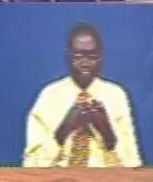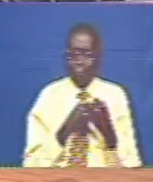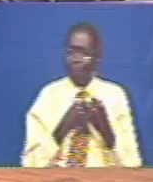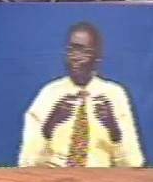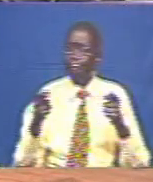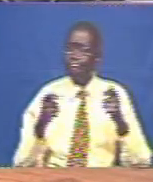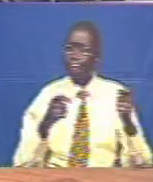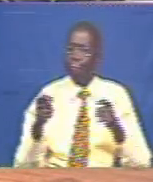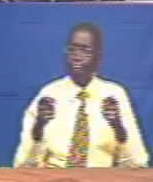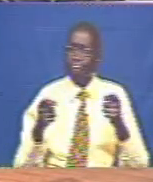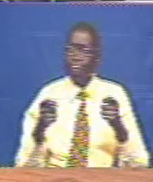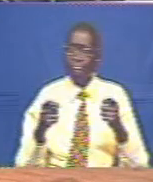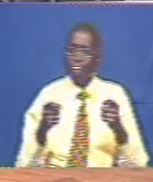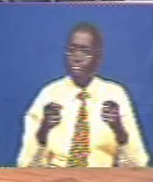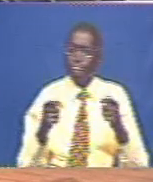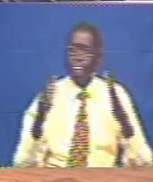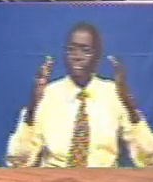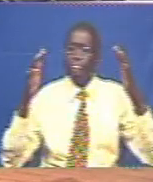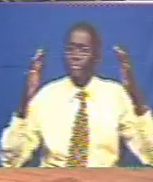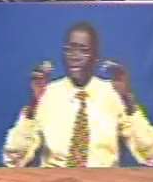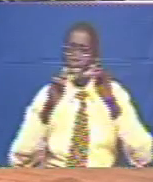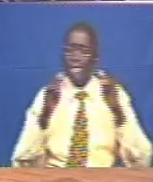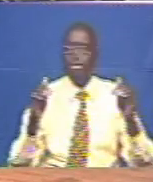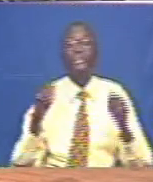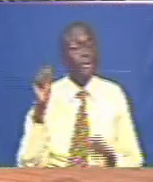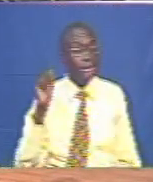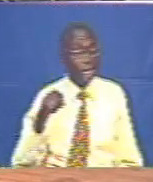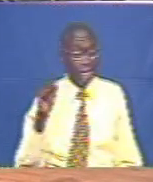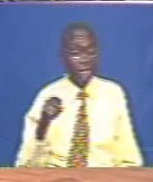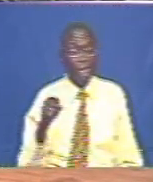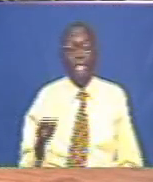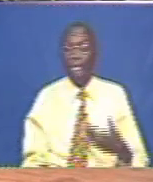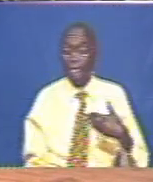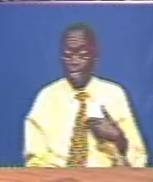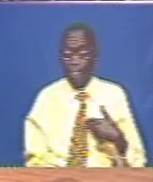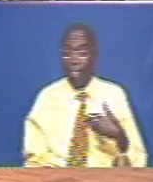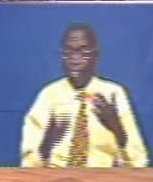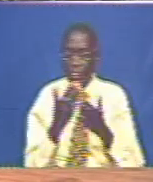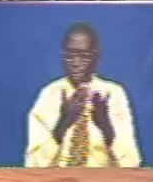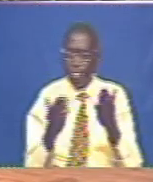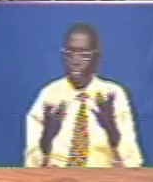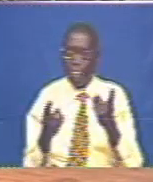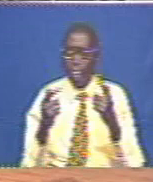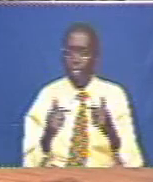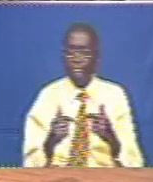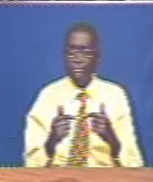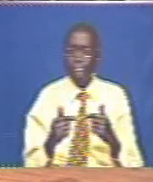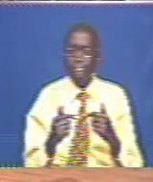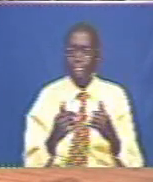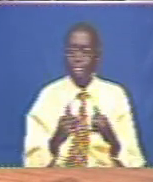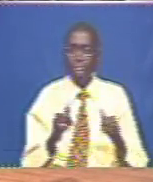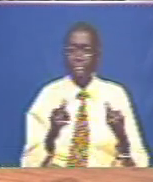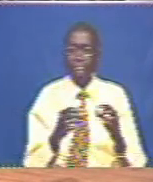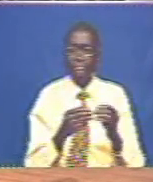management at macro? Yes, we do. We do. And these are some of the things we are trying to come together. Those are some of the things you're trying to deal